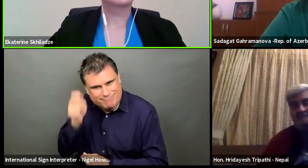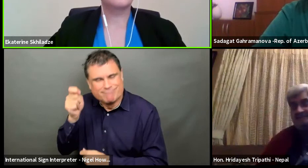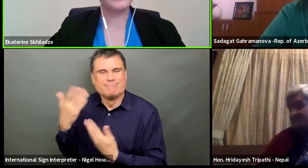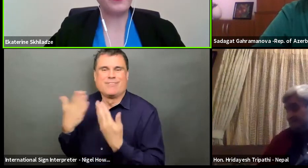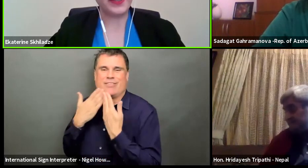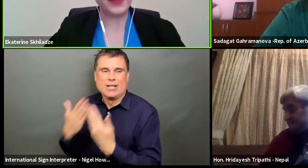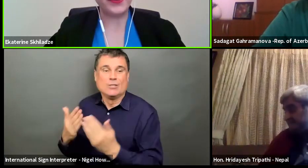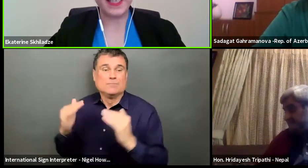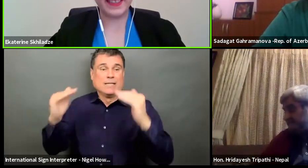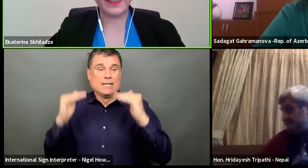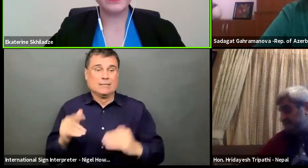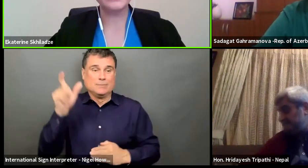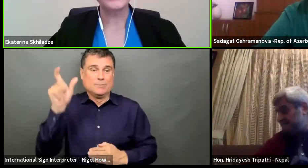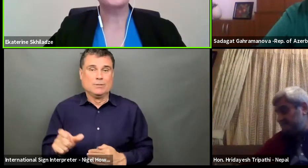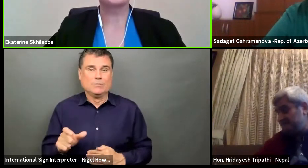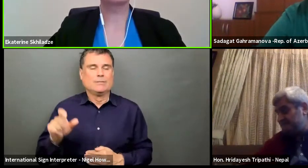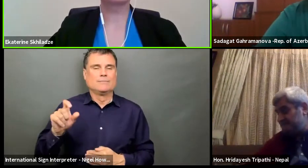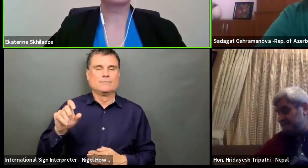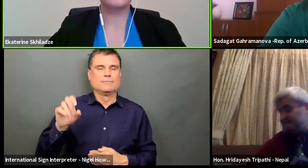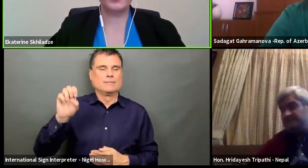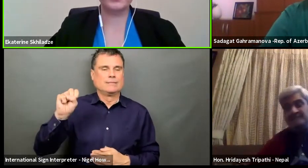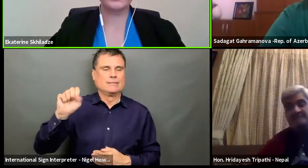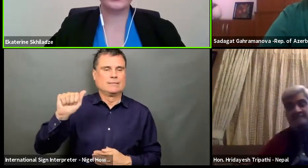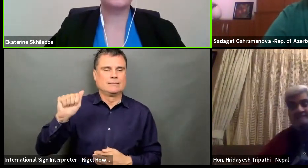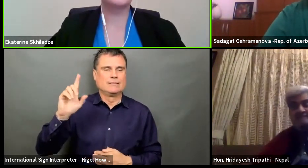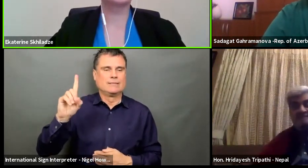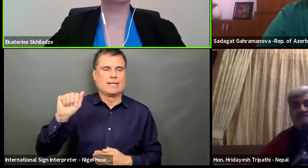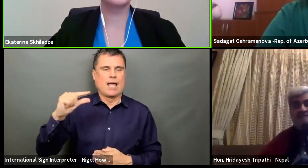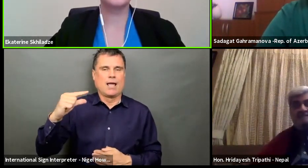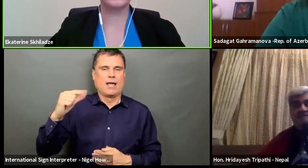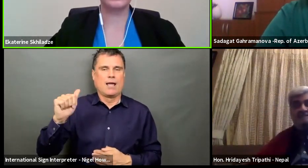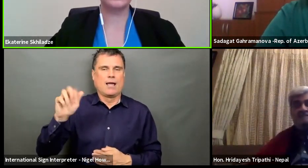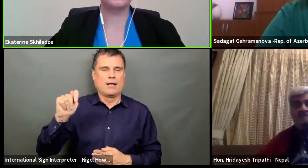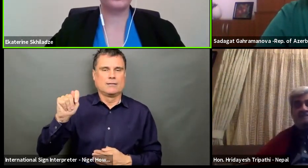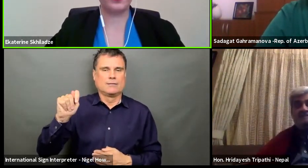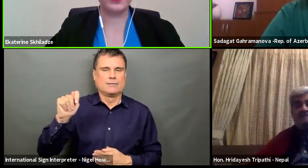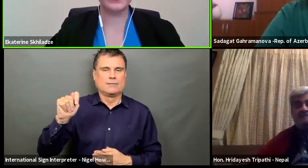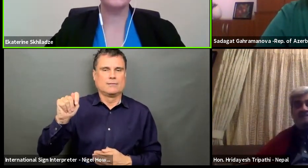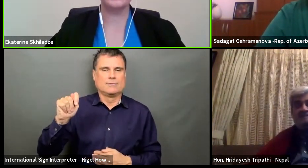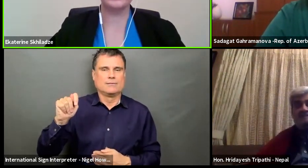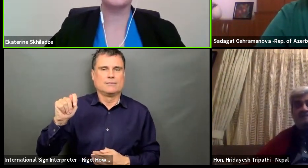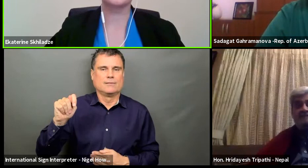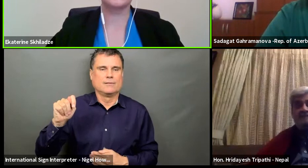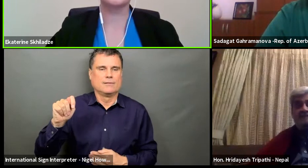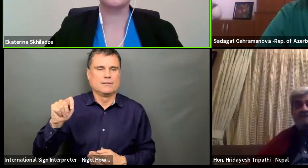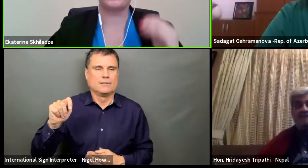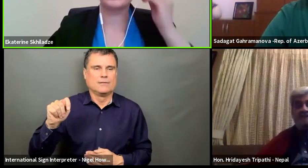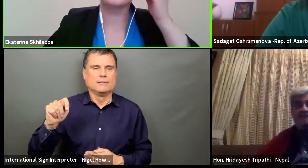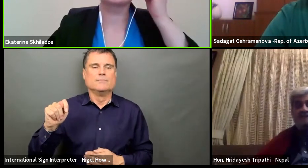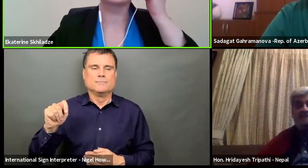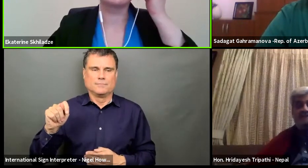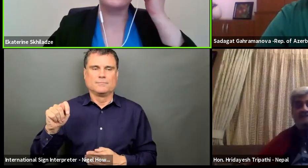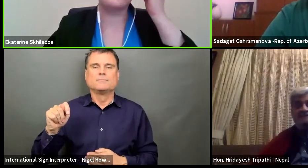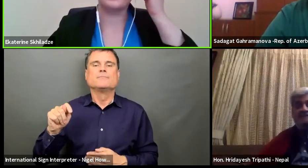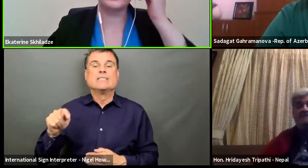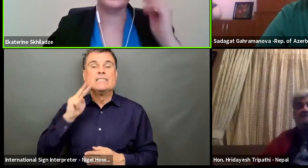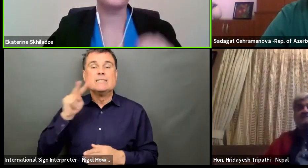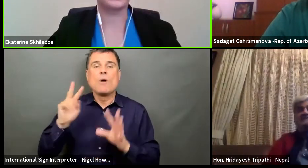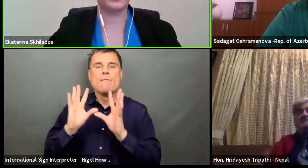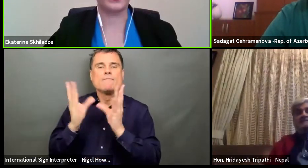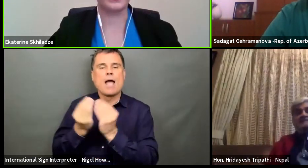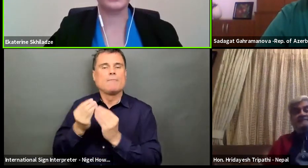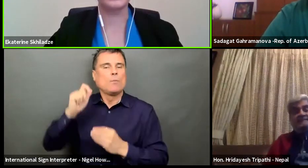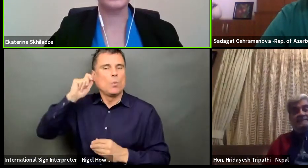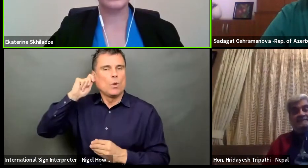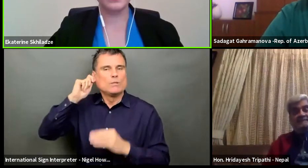Ms. Kahramanova Sadagat, who has been the Deputy Chairman of State Committee for Family, Women and Children Affairs of the Republic